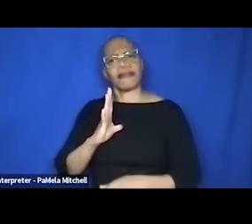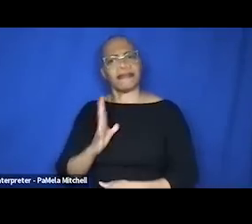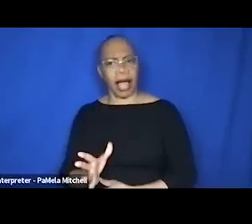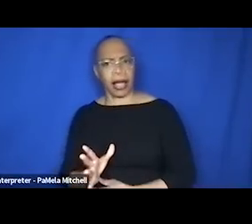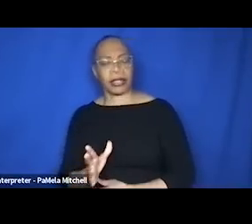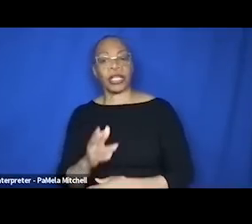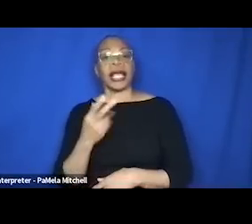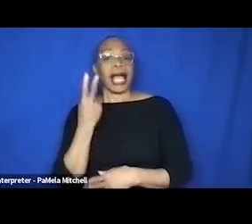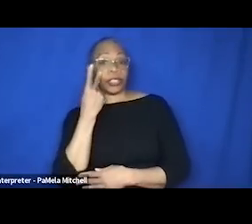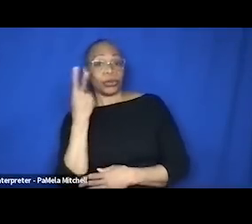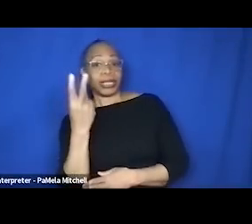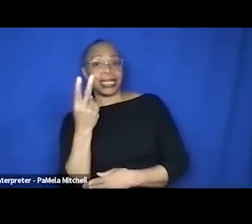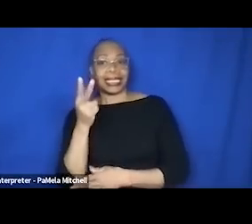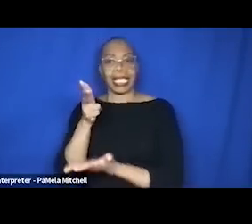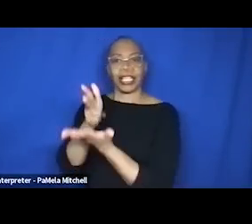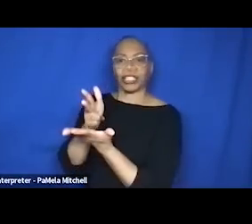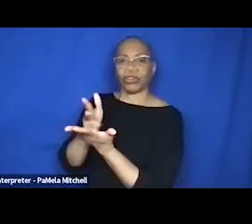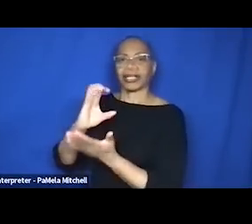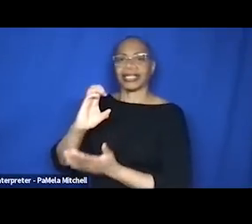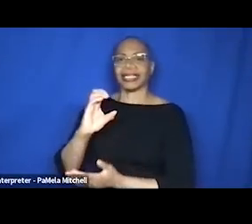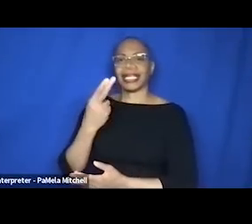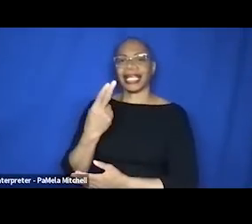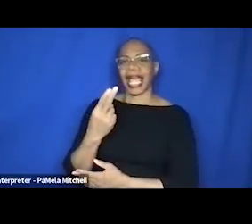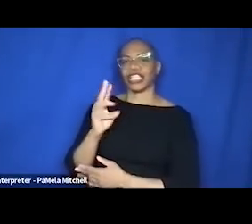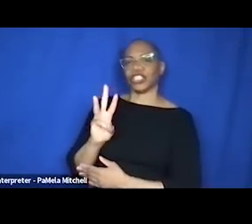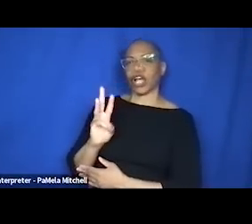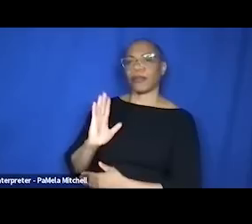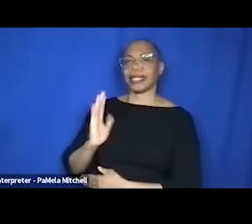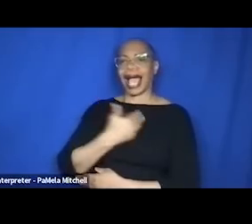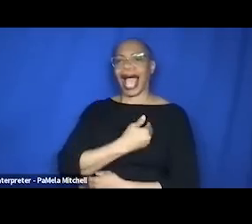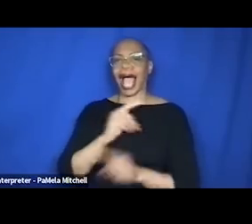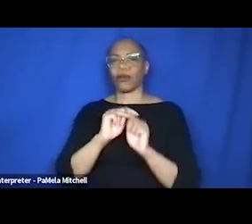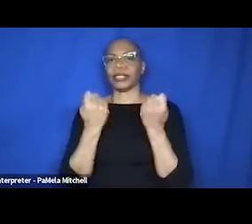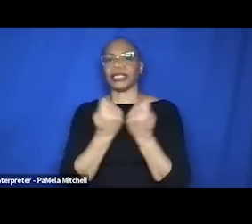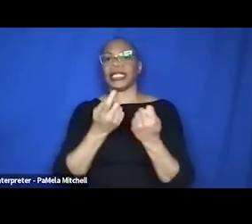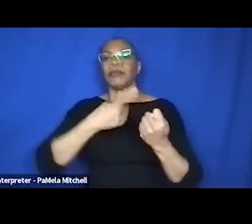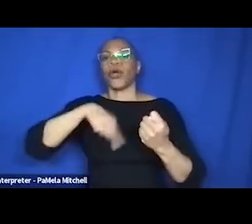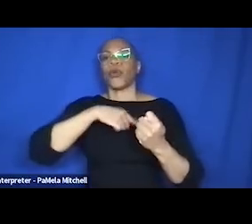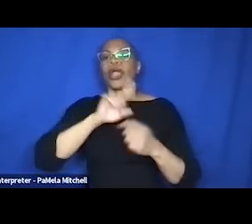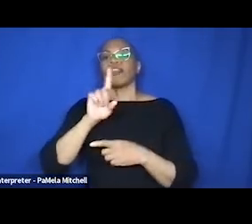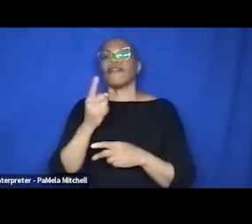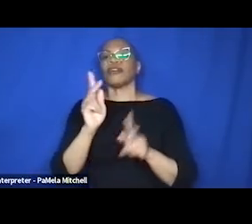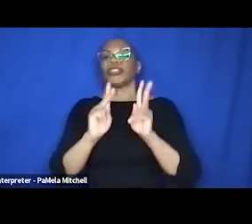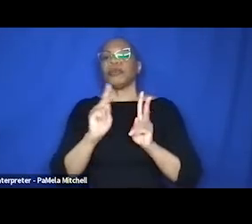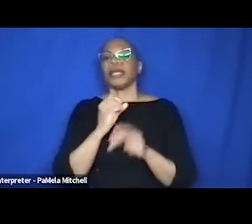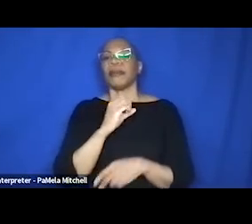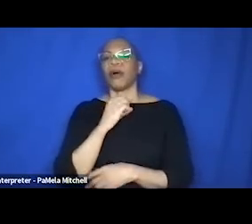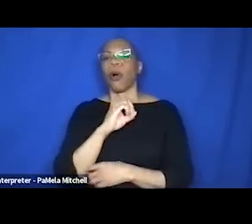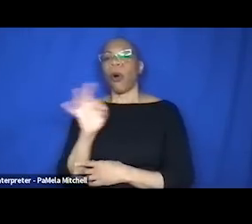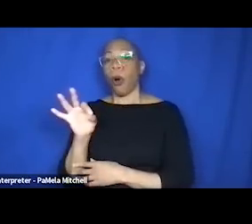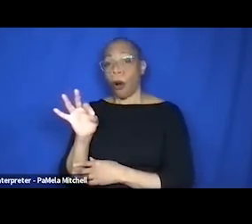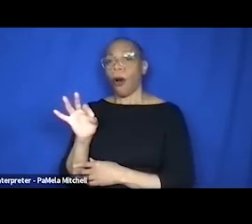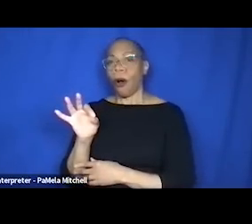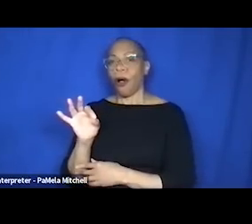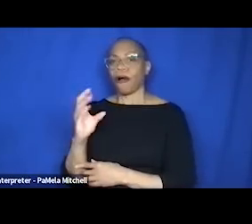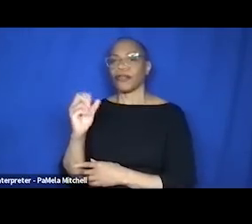Usually, as you can see the truck here, what the CHW will do on our team is we're the first person off the vehicle. We go to the encampment itself,